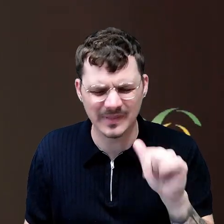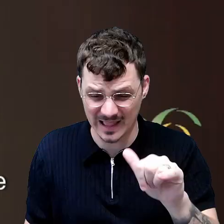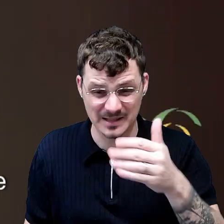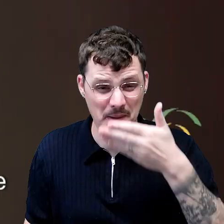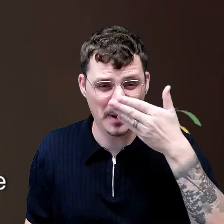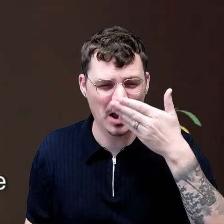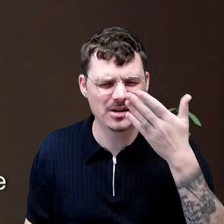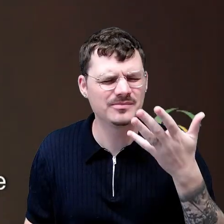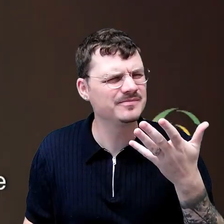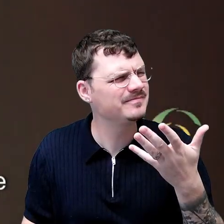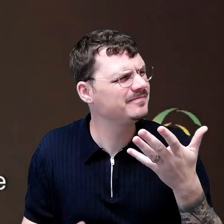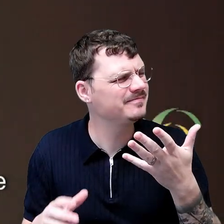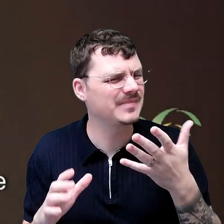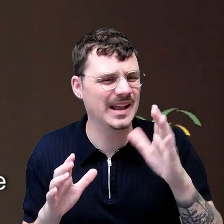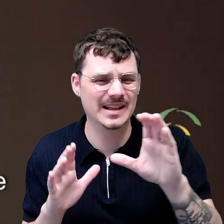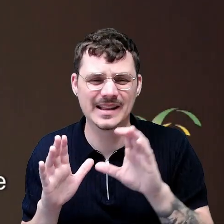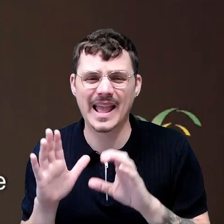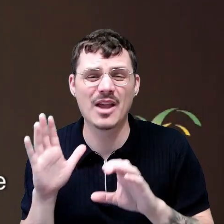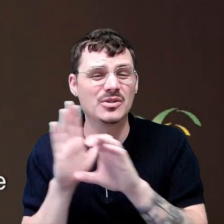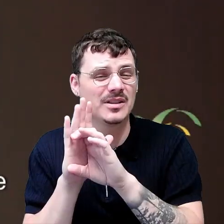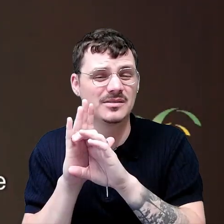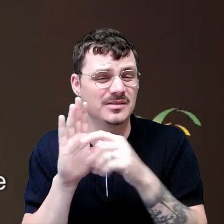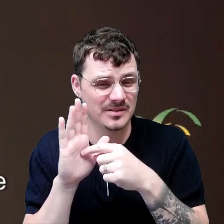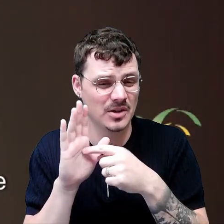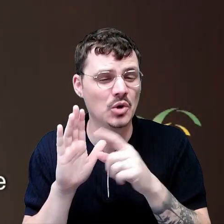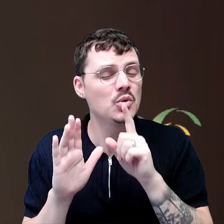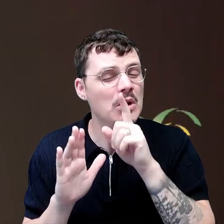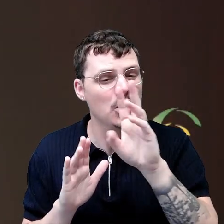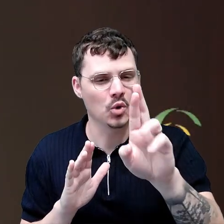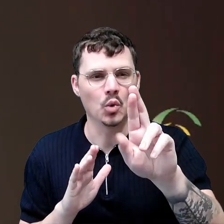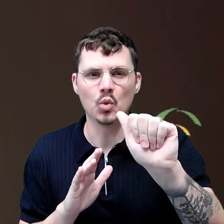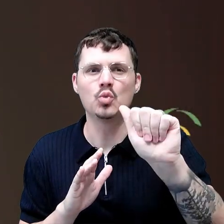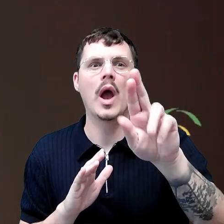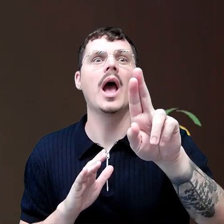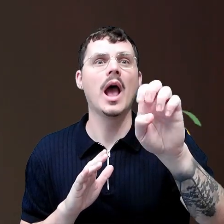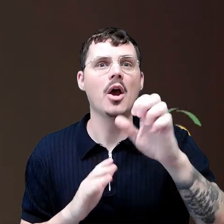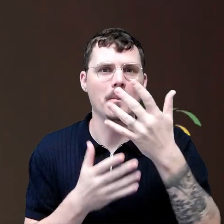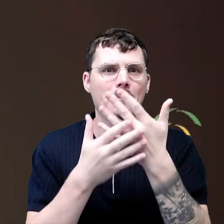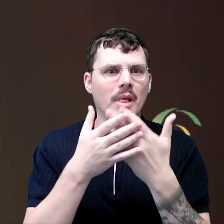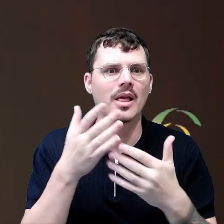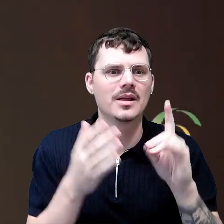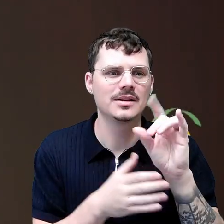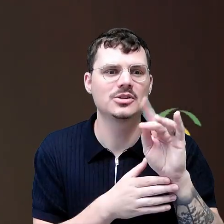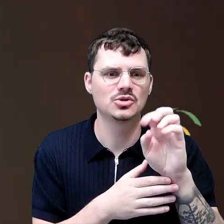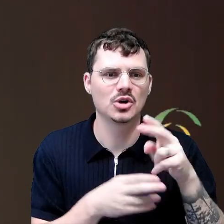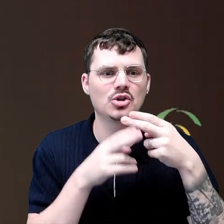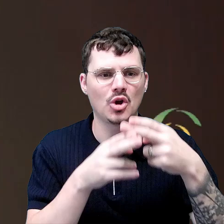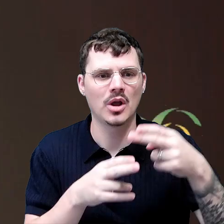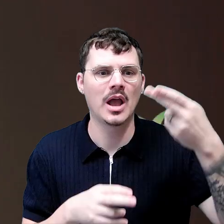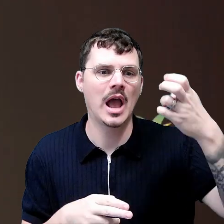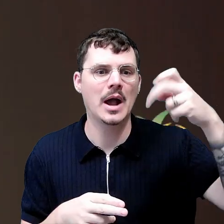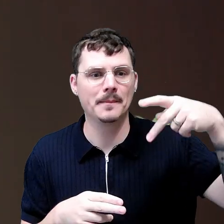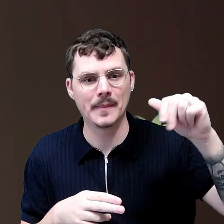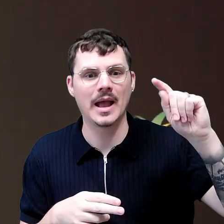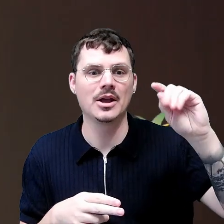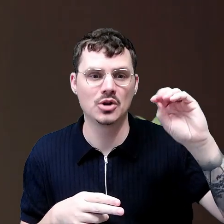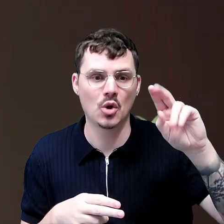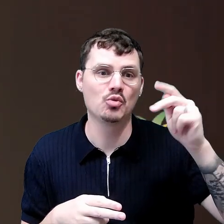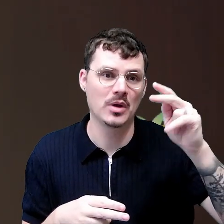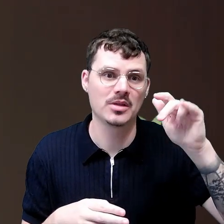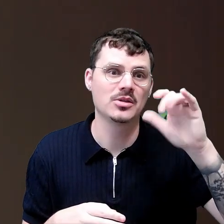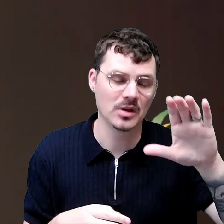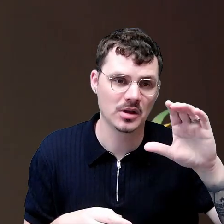particular characteristic aroma for an extremely rare blood disorder called hepatoerythropoietic